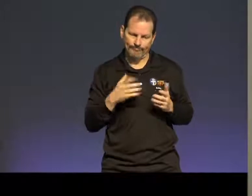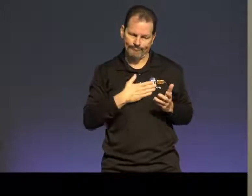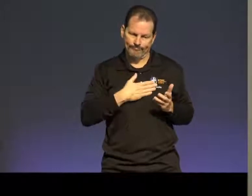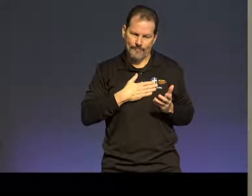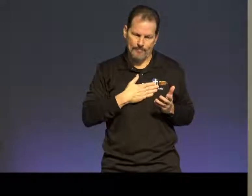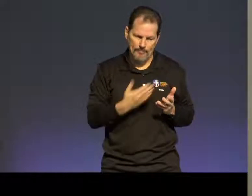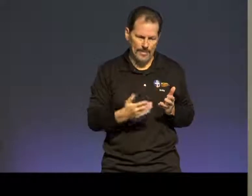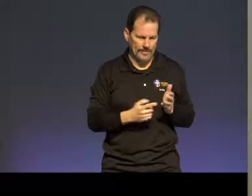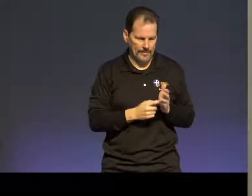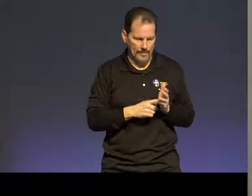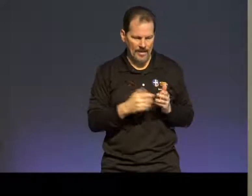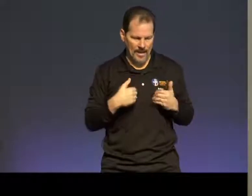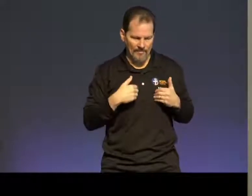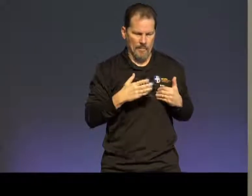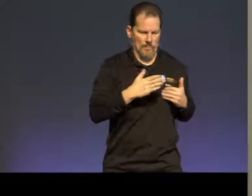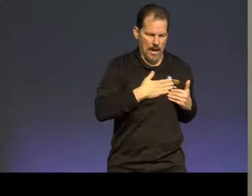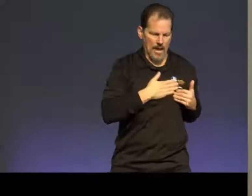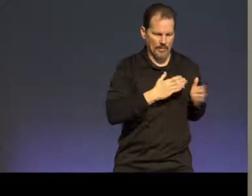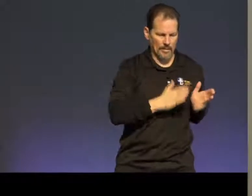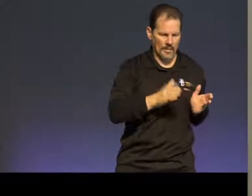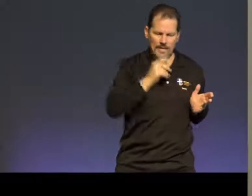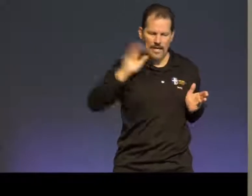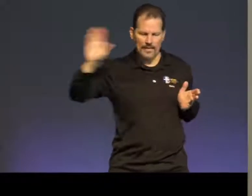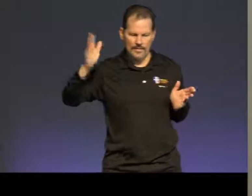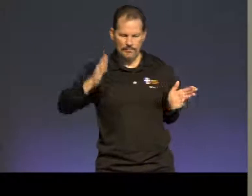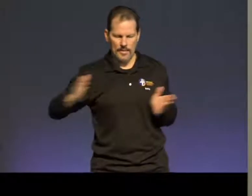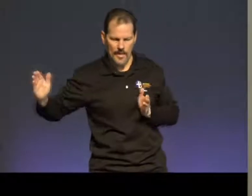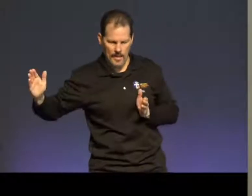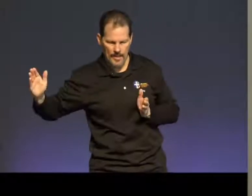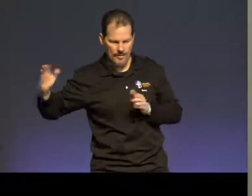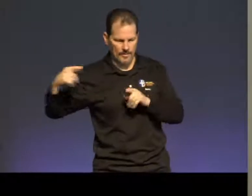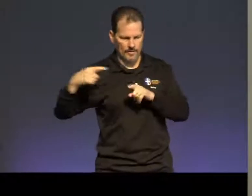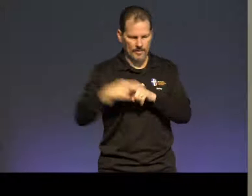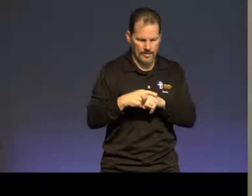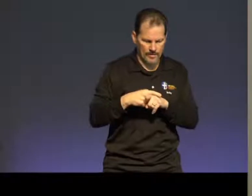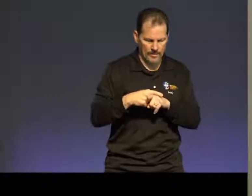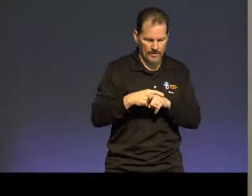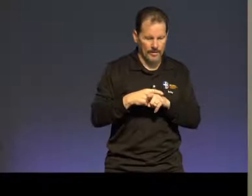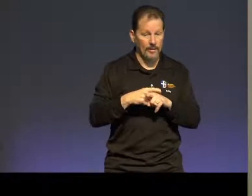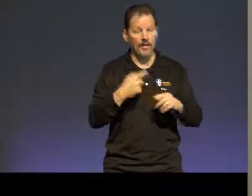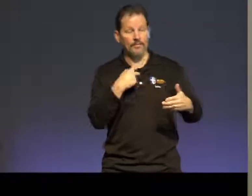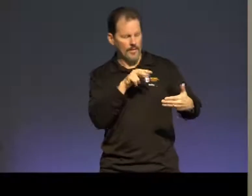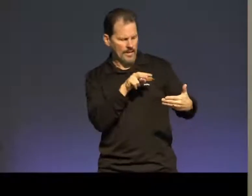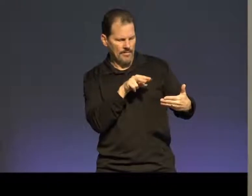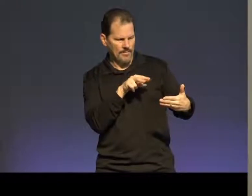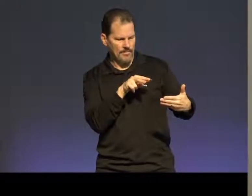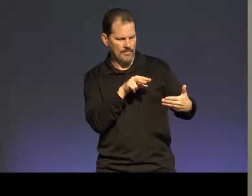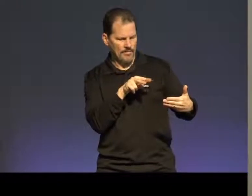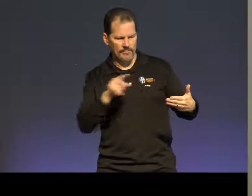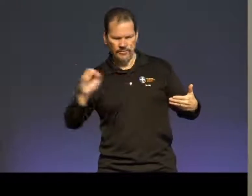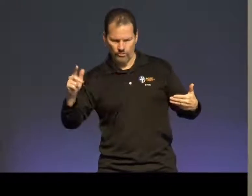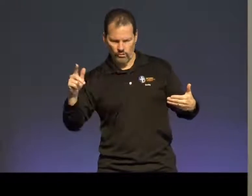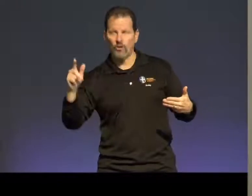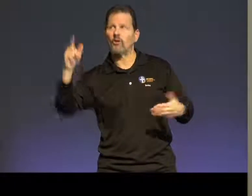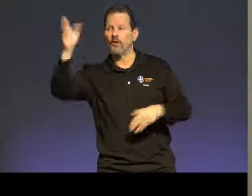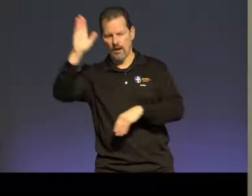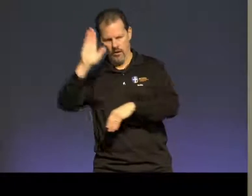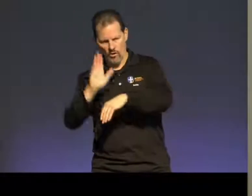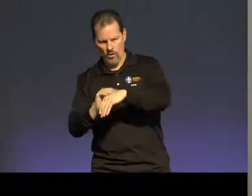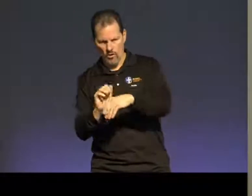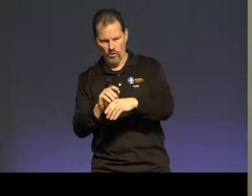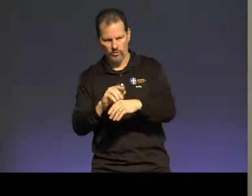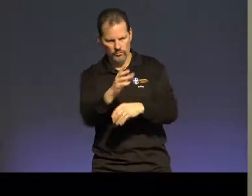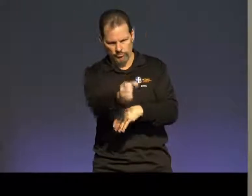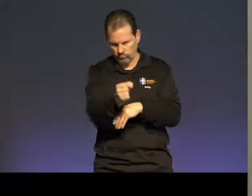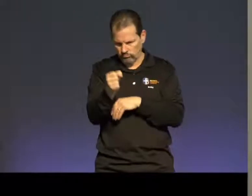And as I look at Saul, I find myself looking at Saul and saying, I don't want to be Saul. Saul was called by God. God initially called him and he said, is